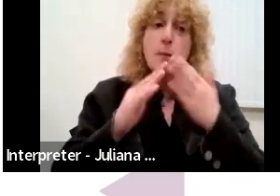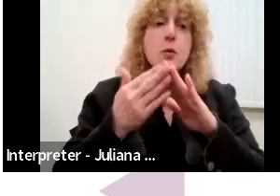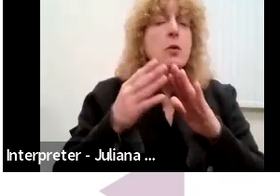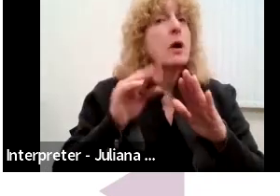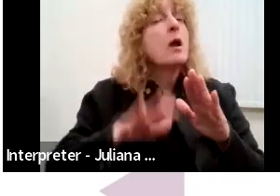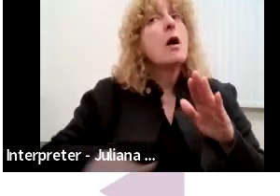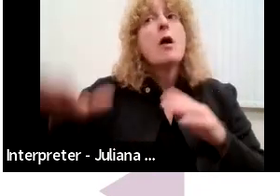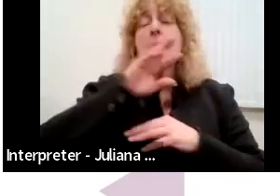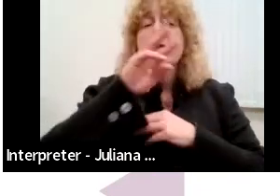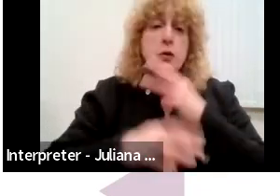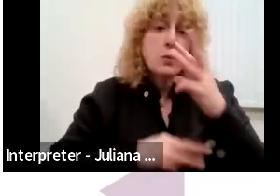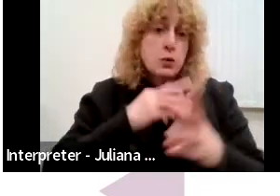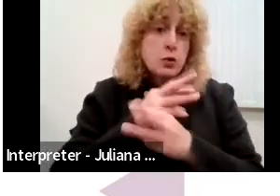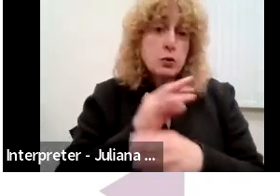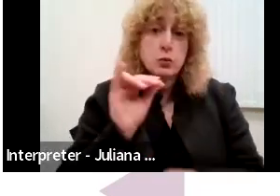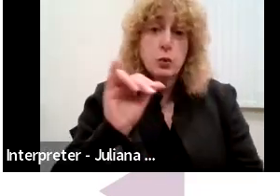the world. So